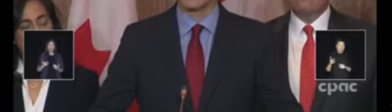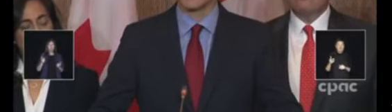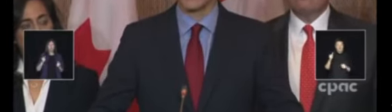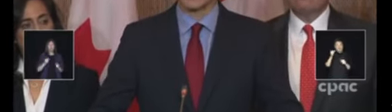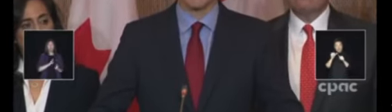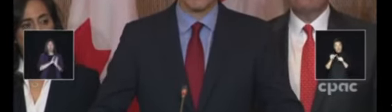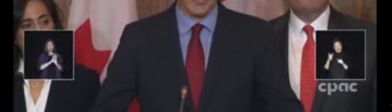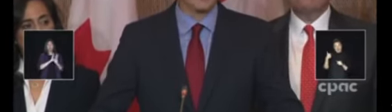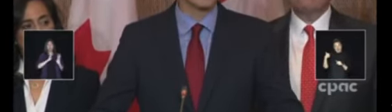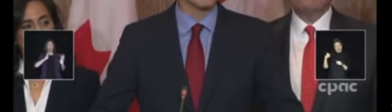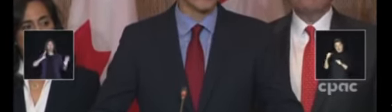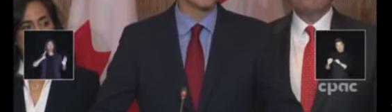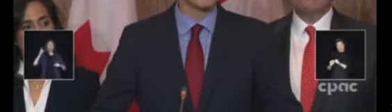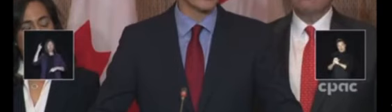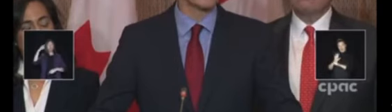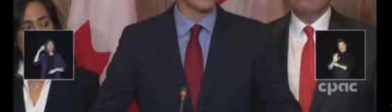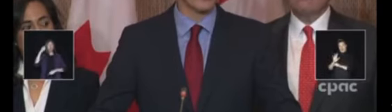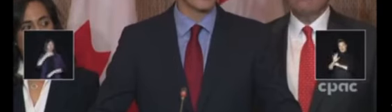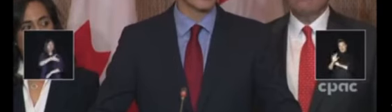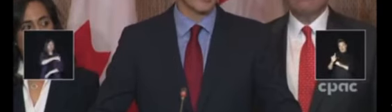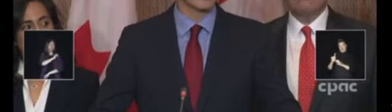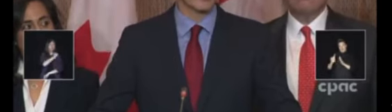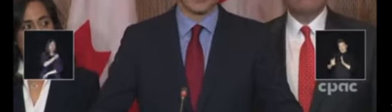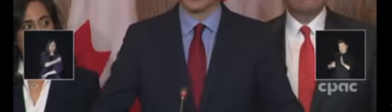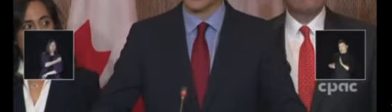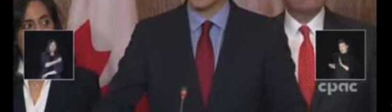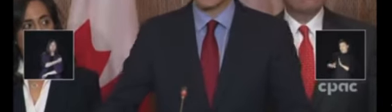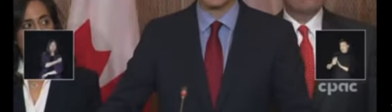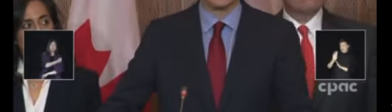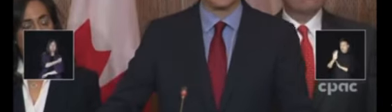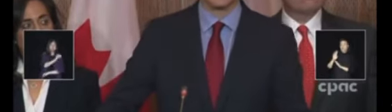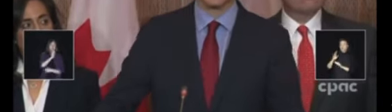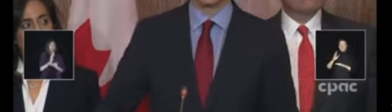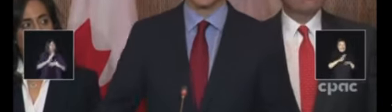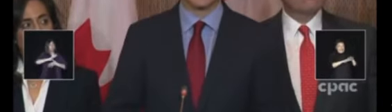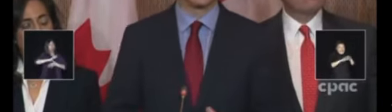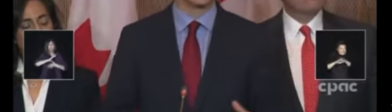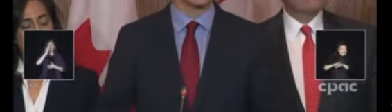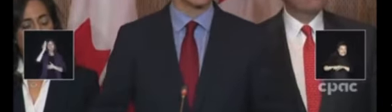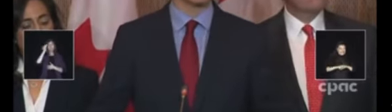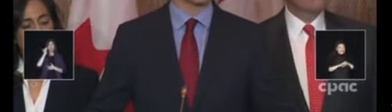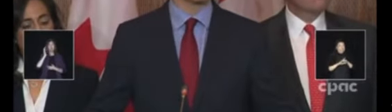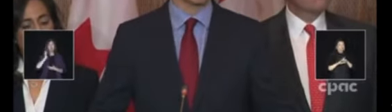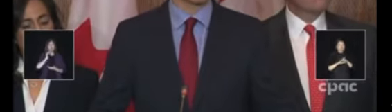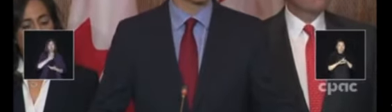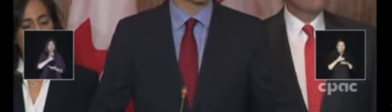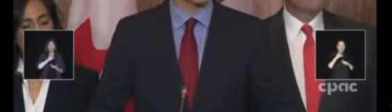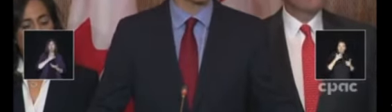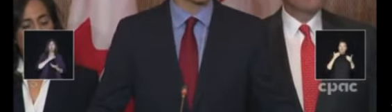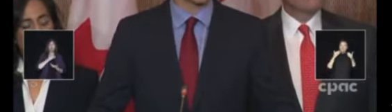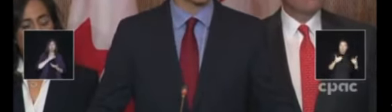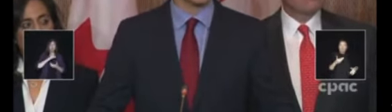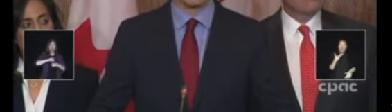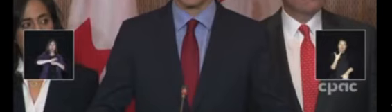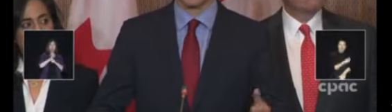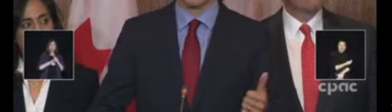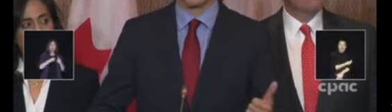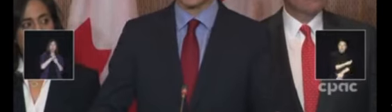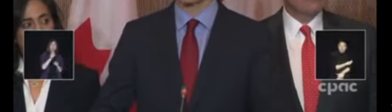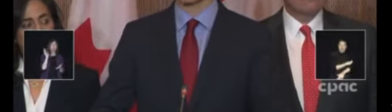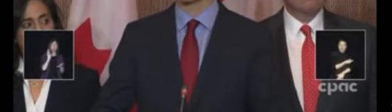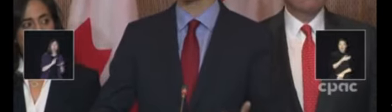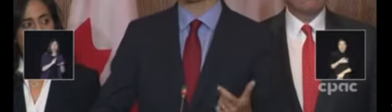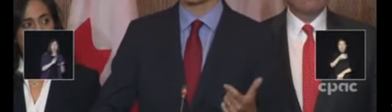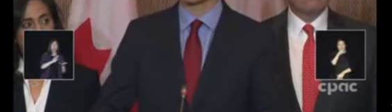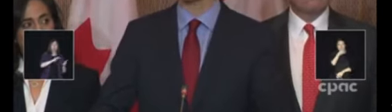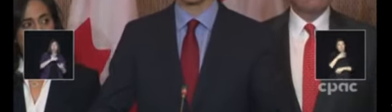vaccinated. That is one of the reasons why Canada has seen less of an impact of COVID-19 in terms of